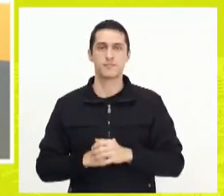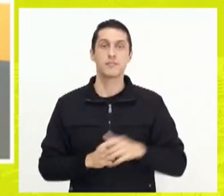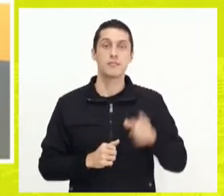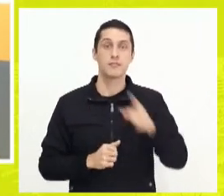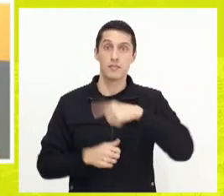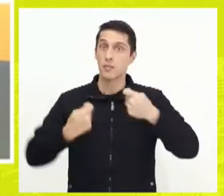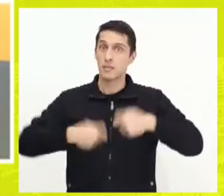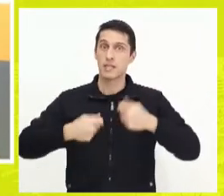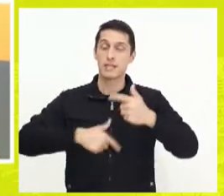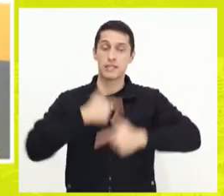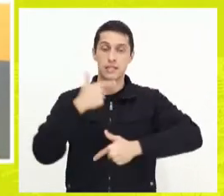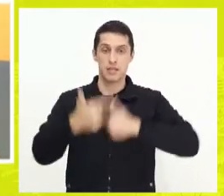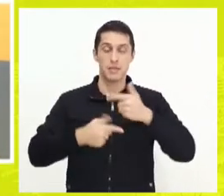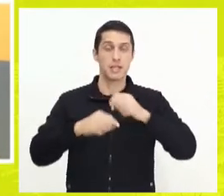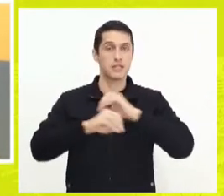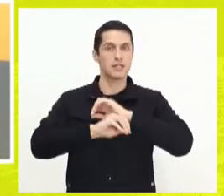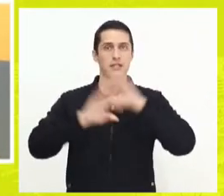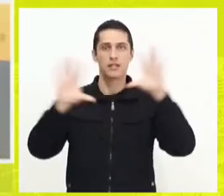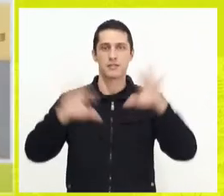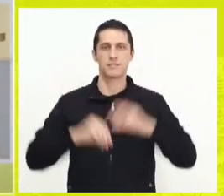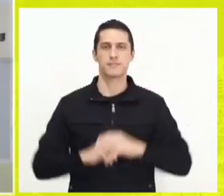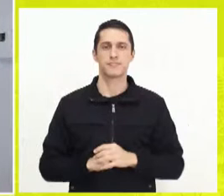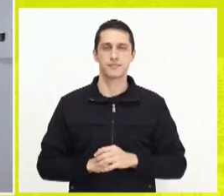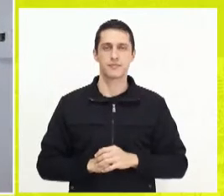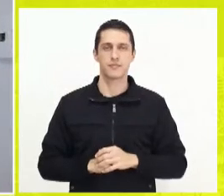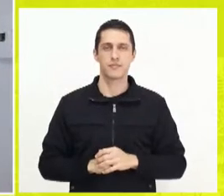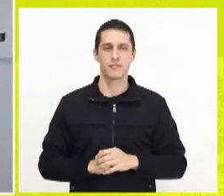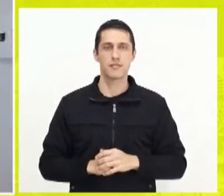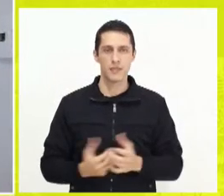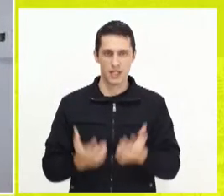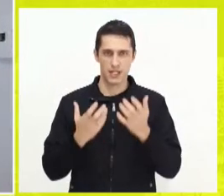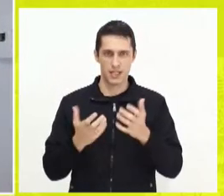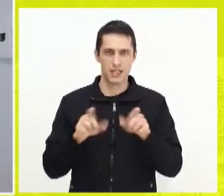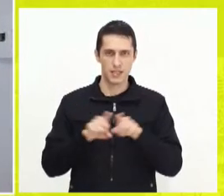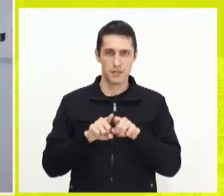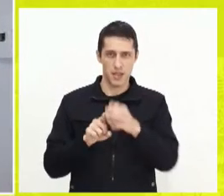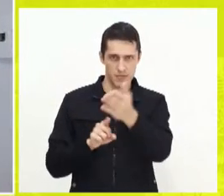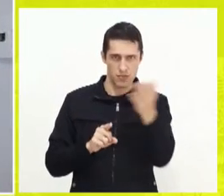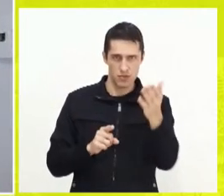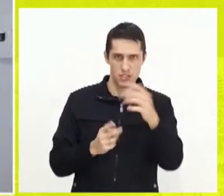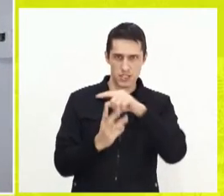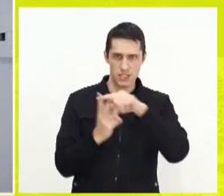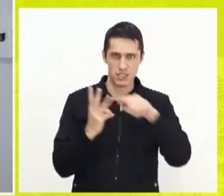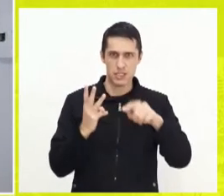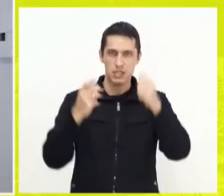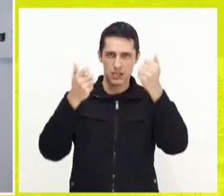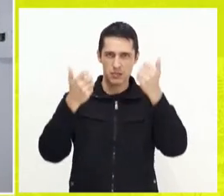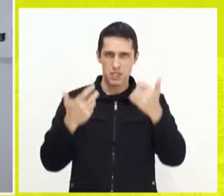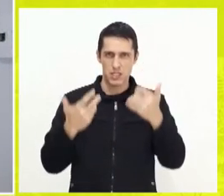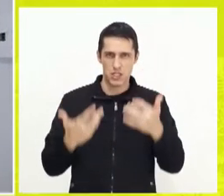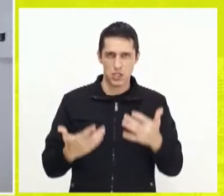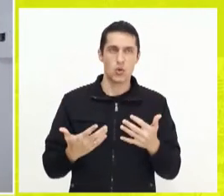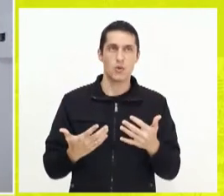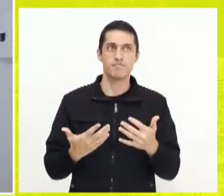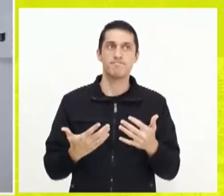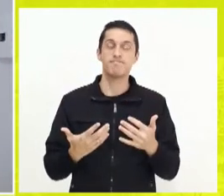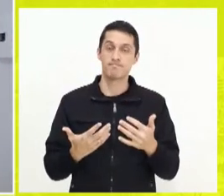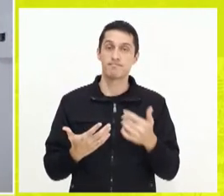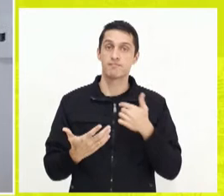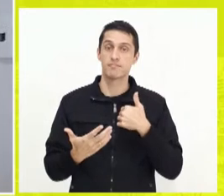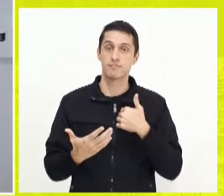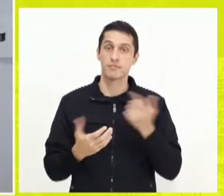work with transparency like to go back to a few things you all have said you talked